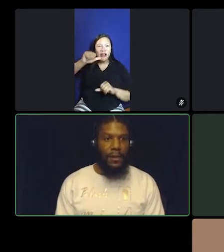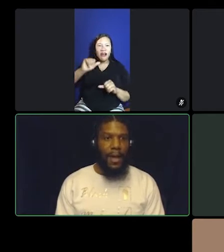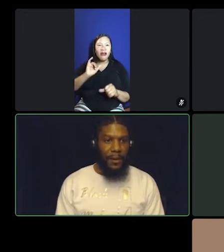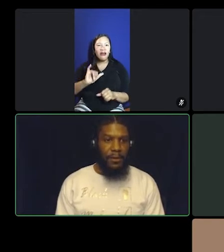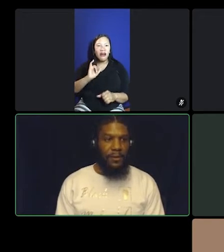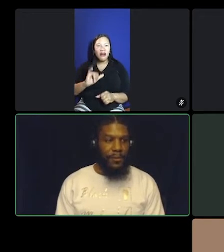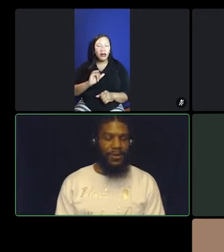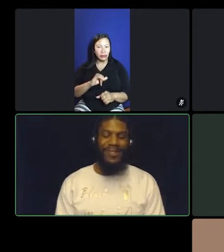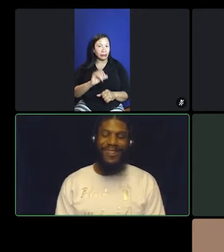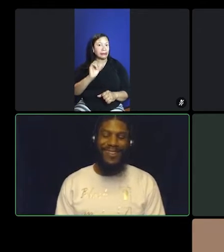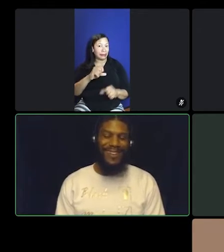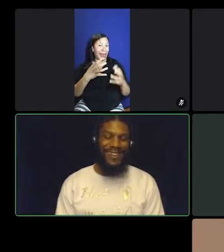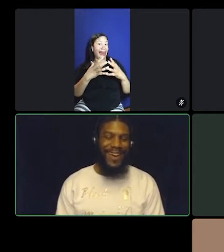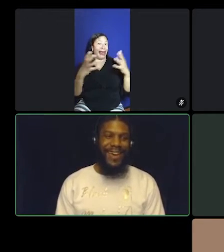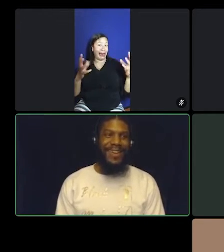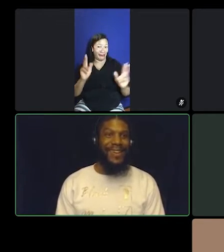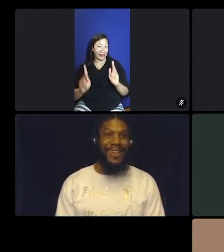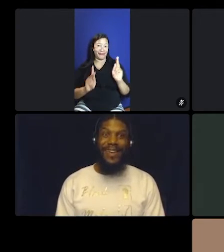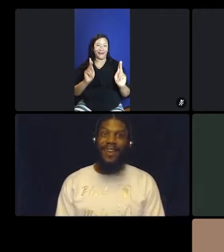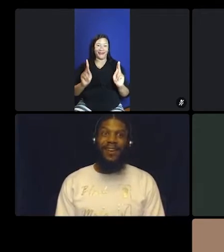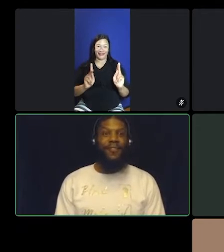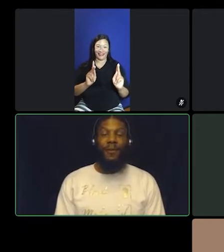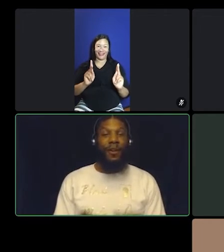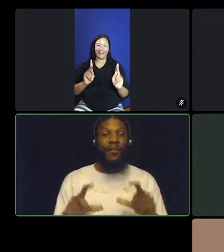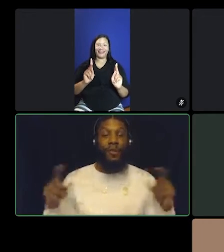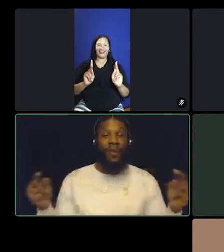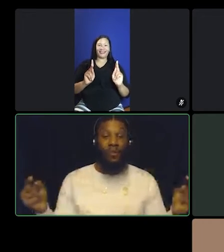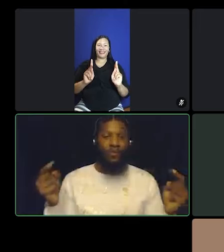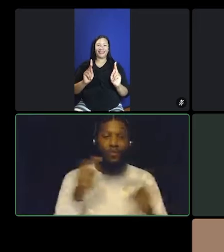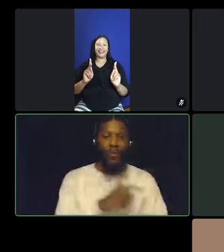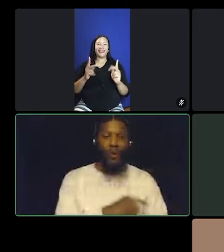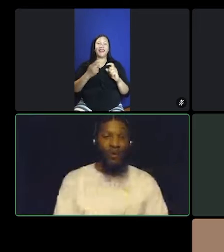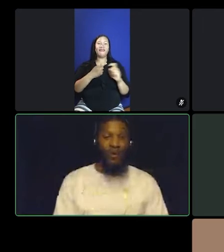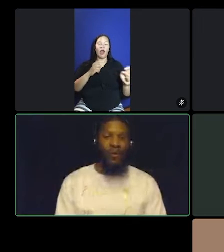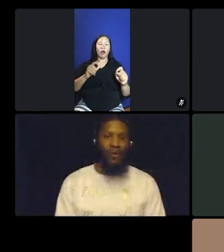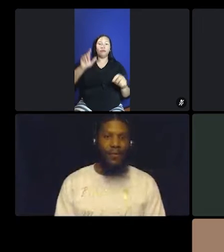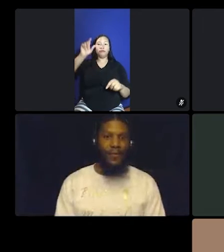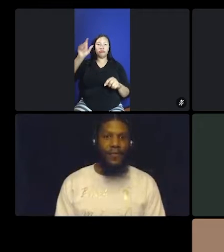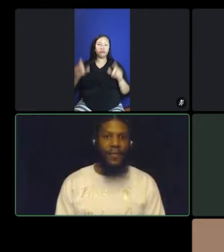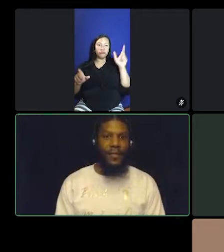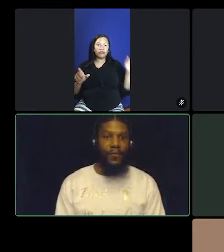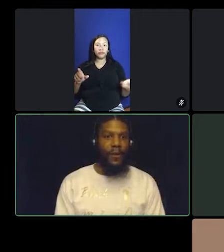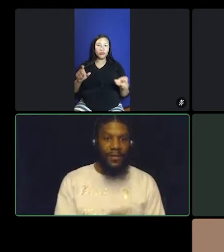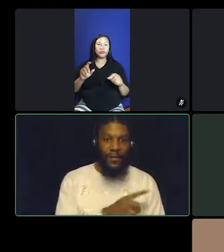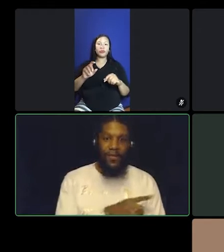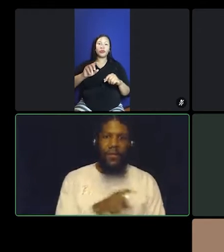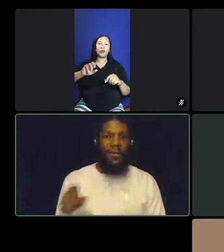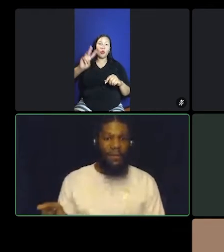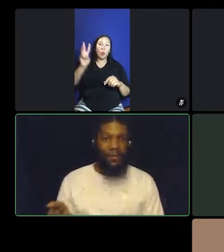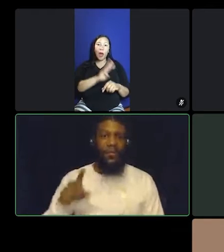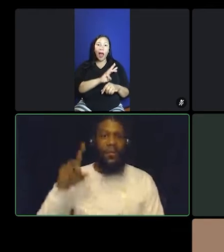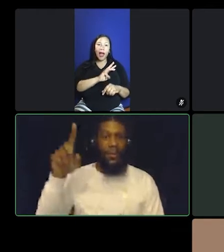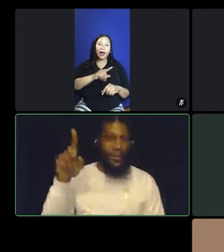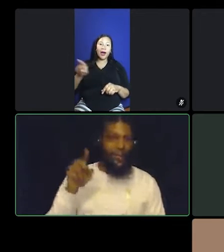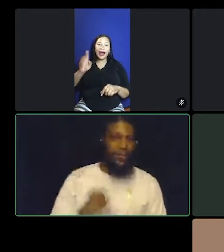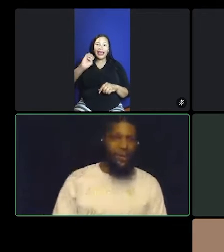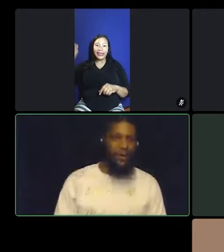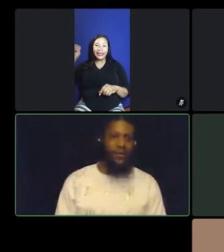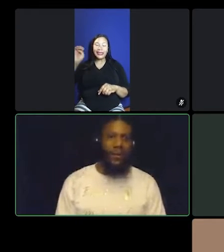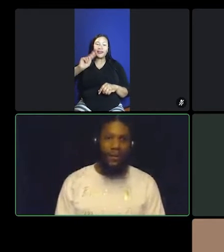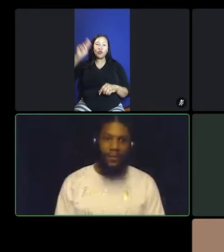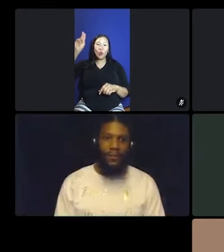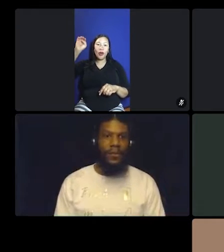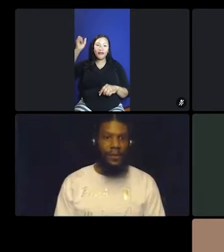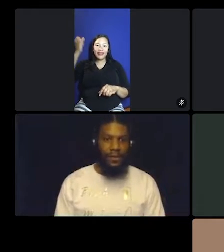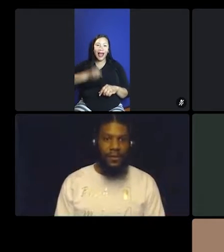Yeah, it's a lot of people from coast to coast too, right? West Coast Huh. to East Coast, North to